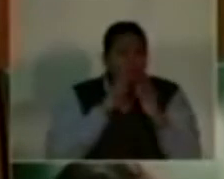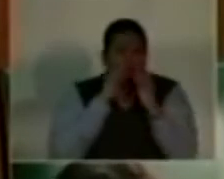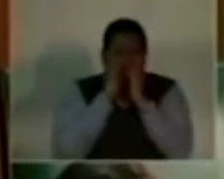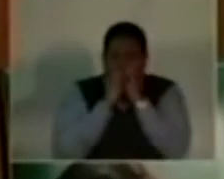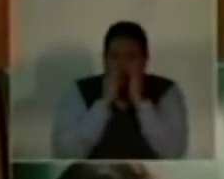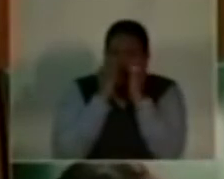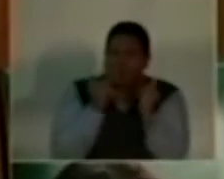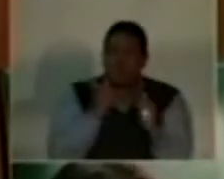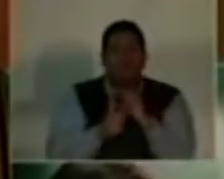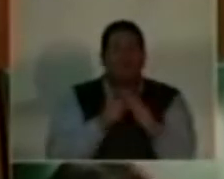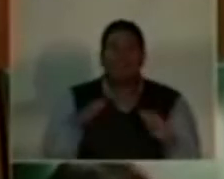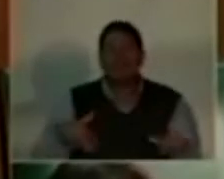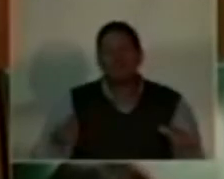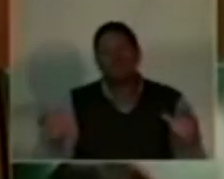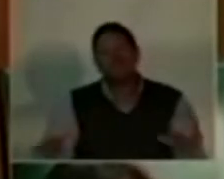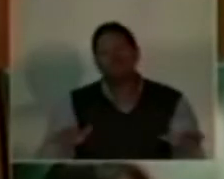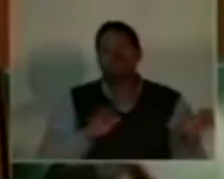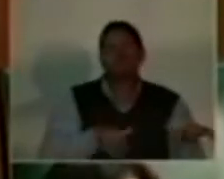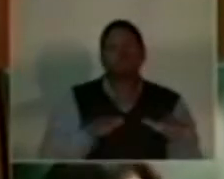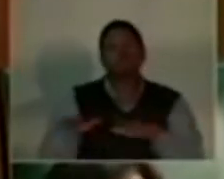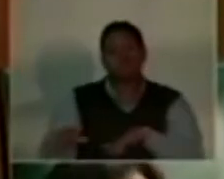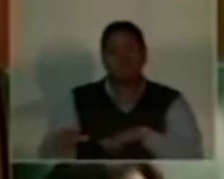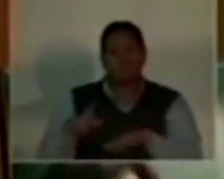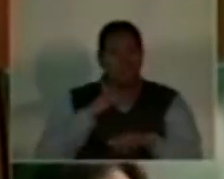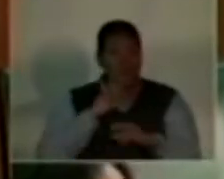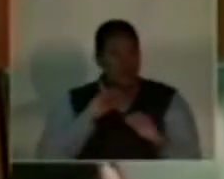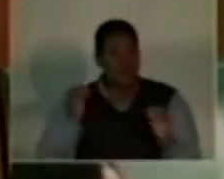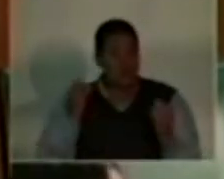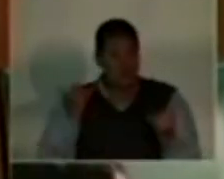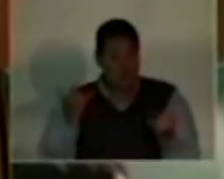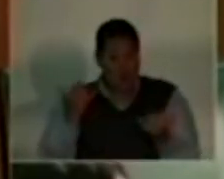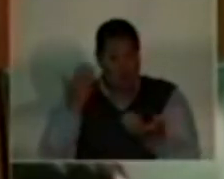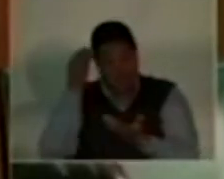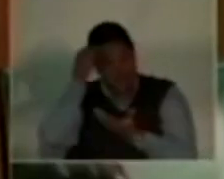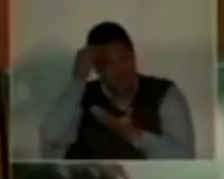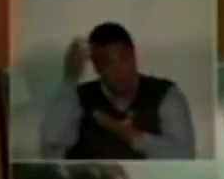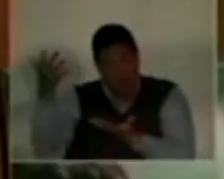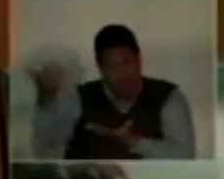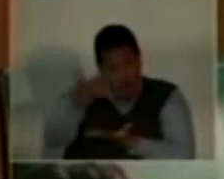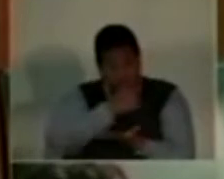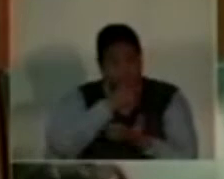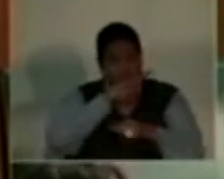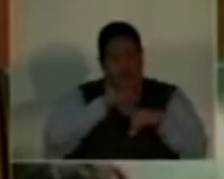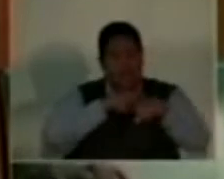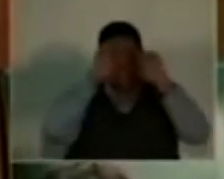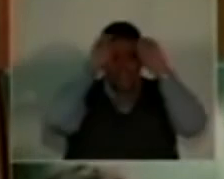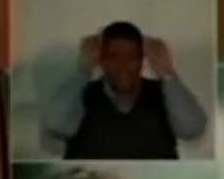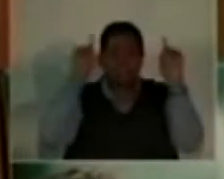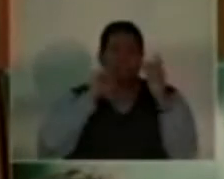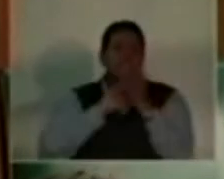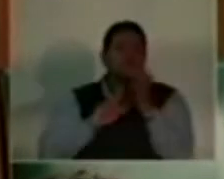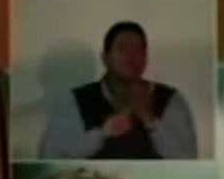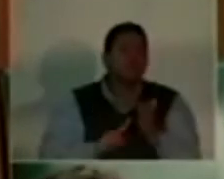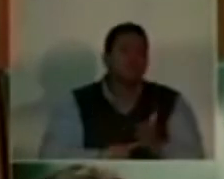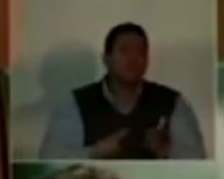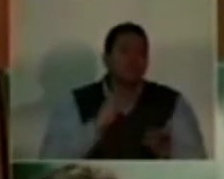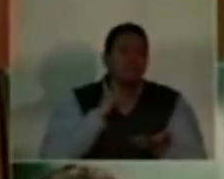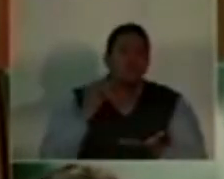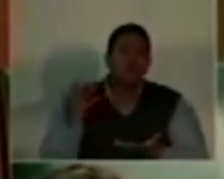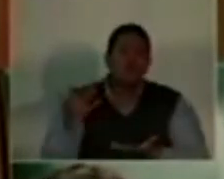problem. There is now a wealth of data collected by the National Education Inspectorate